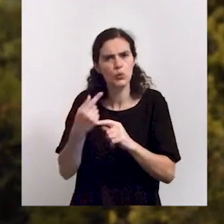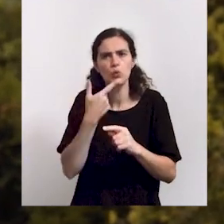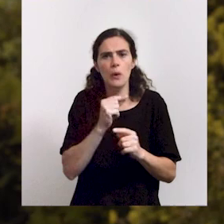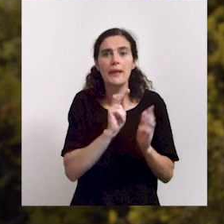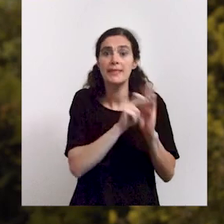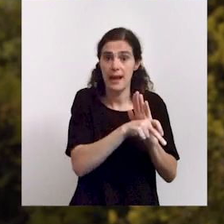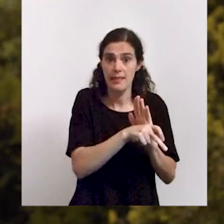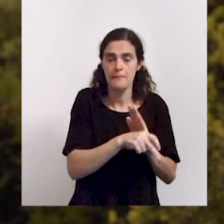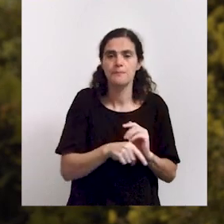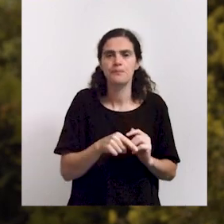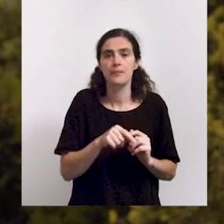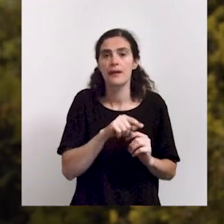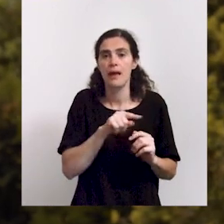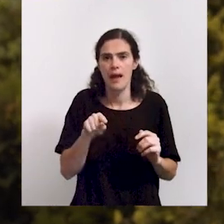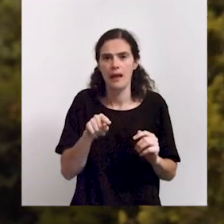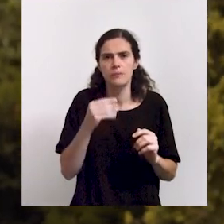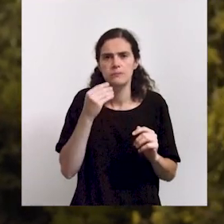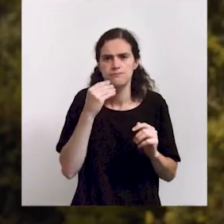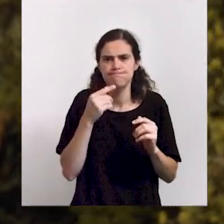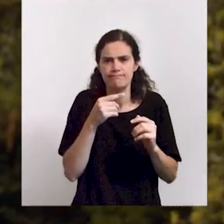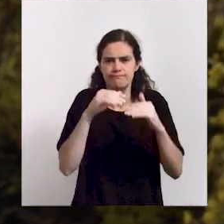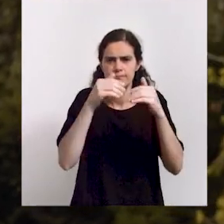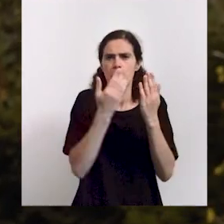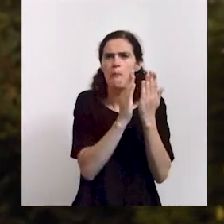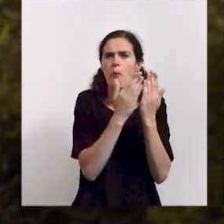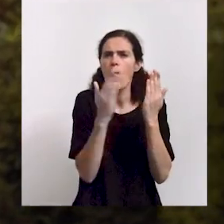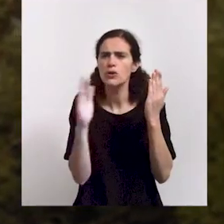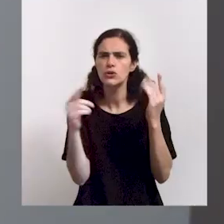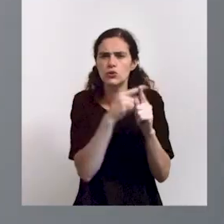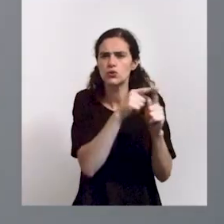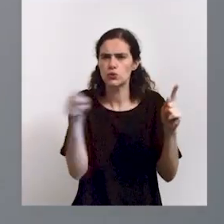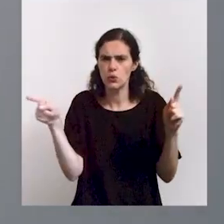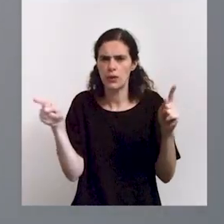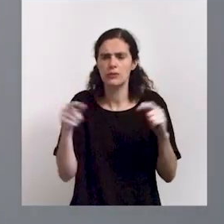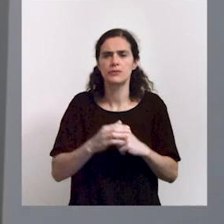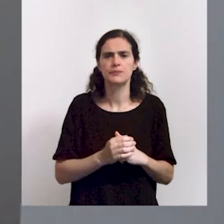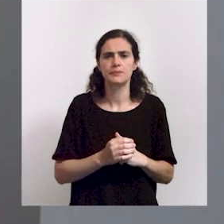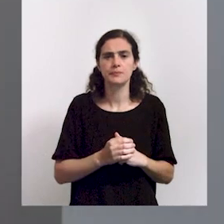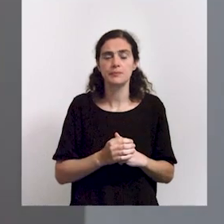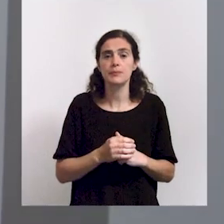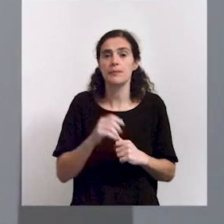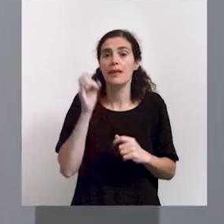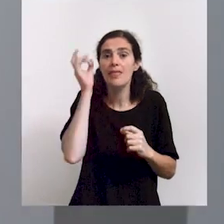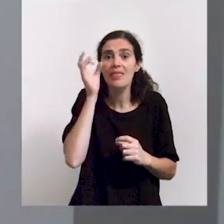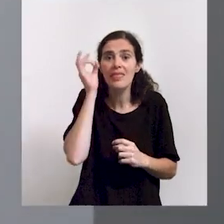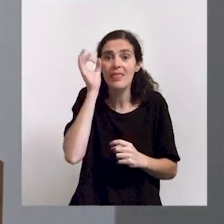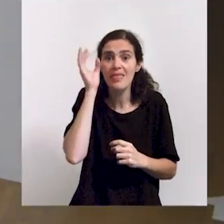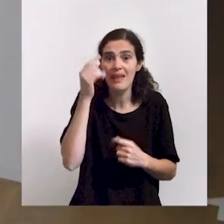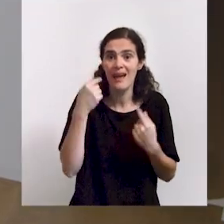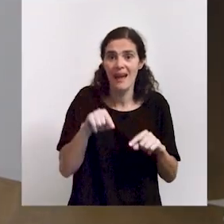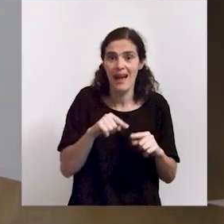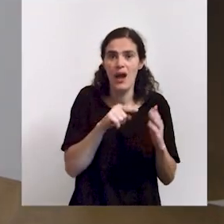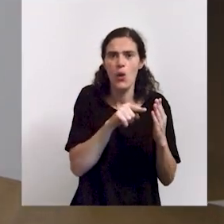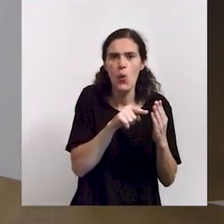entrance, where all the threshold, all the doors, if you want, are playful. One